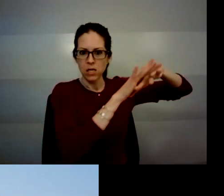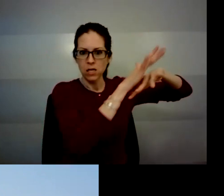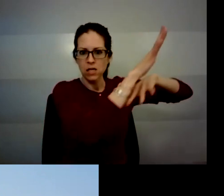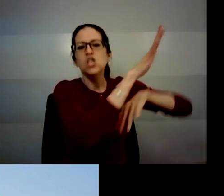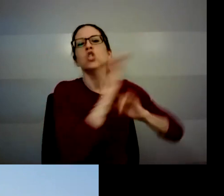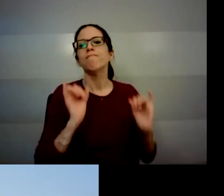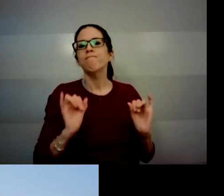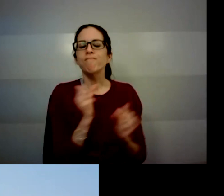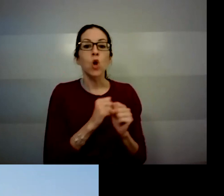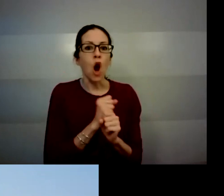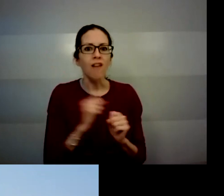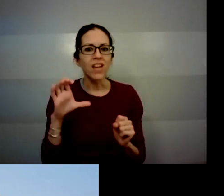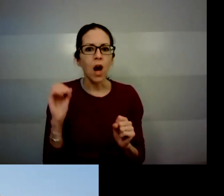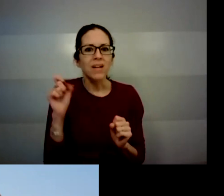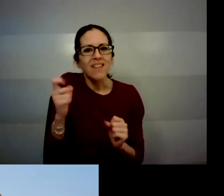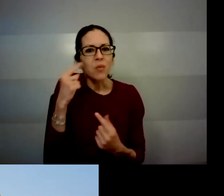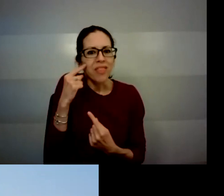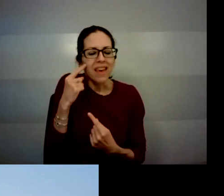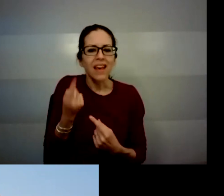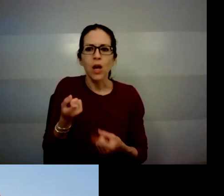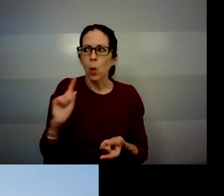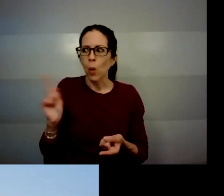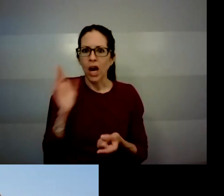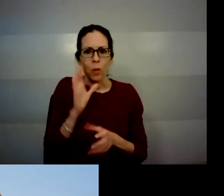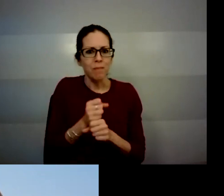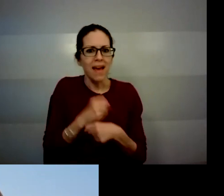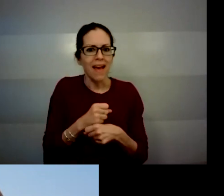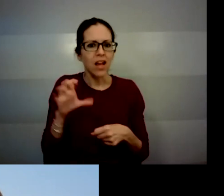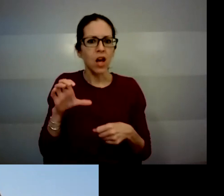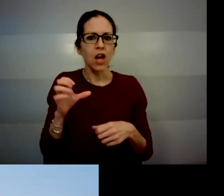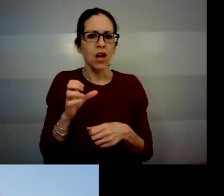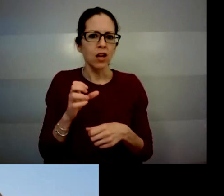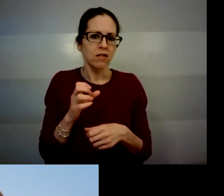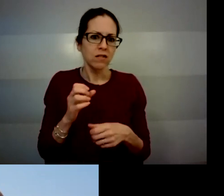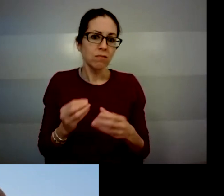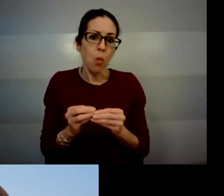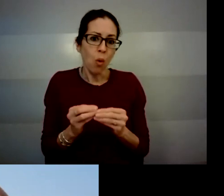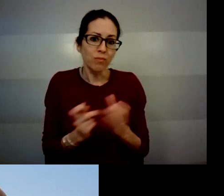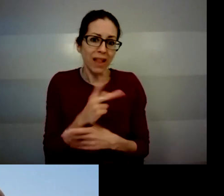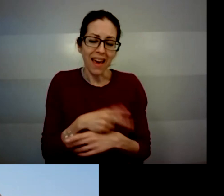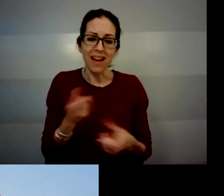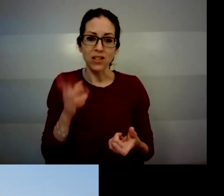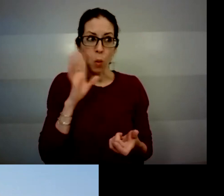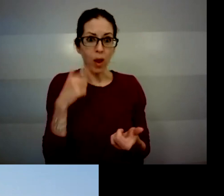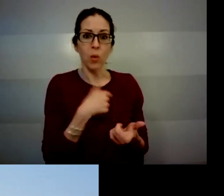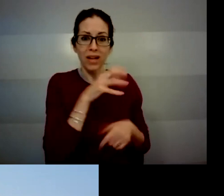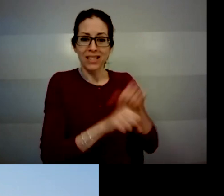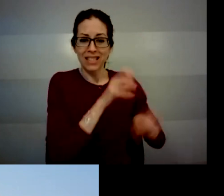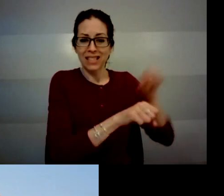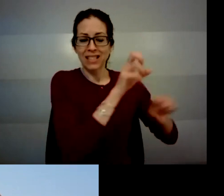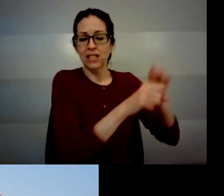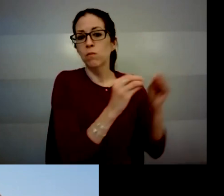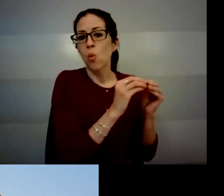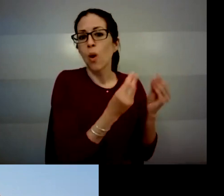about. Are they going to source coffees from areas that are deforesting the cloud forest? So part of our program